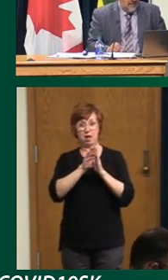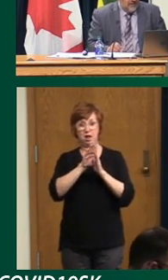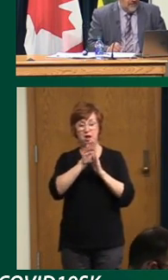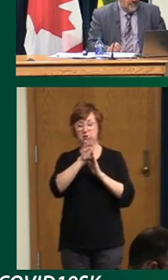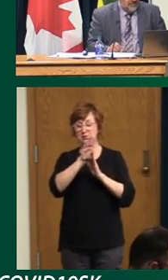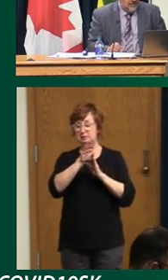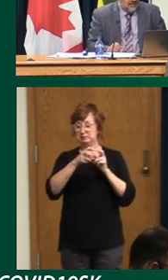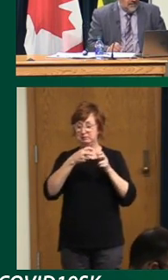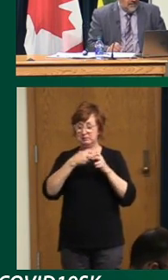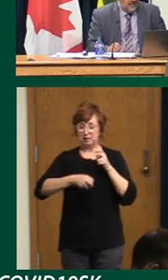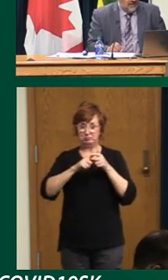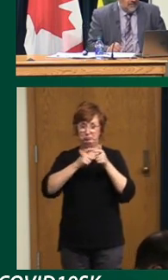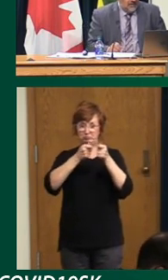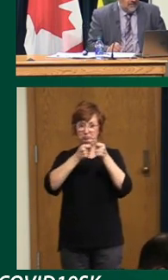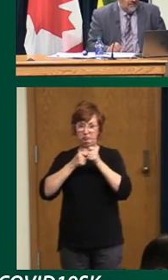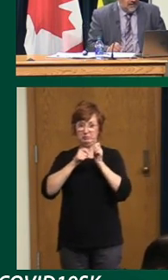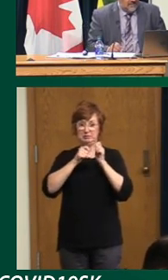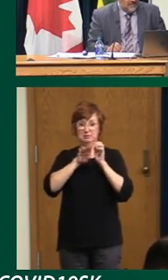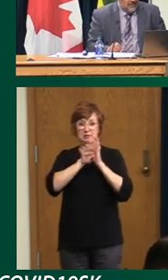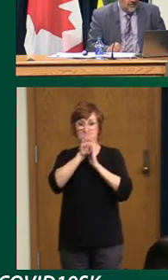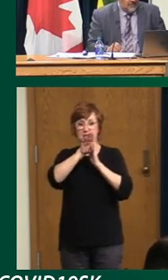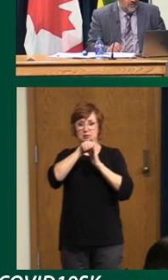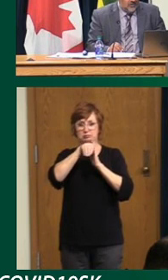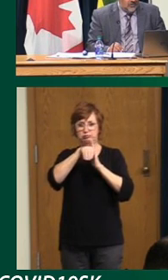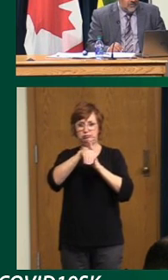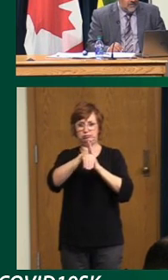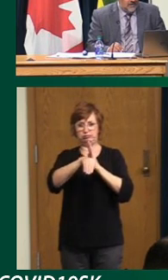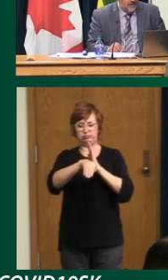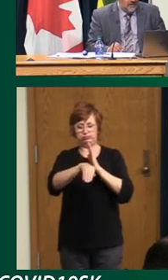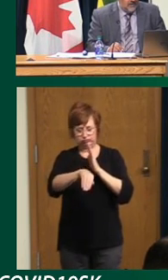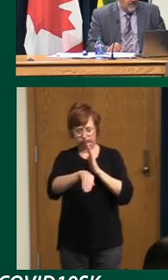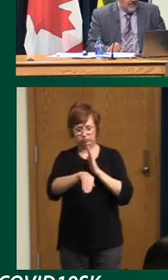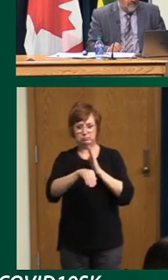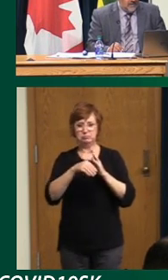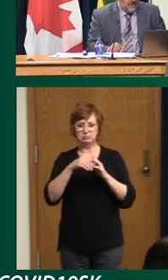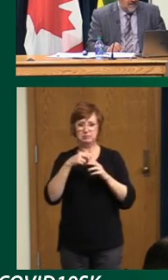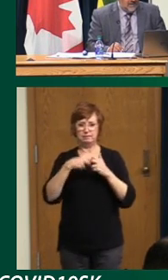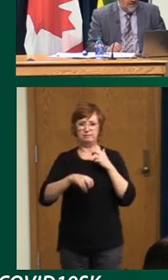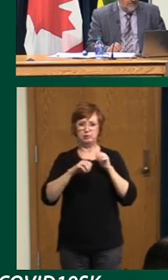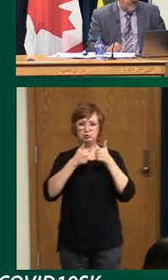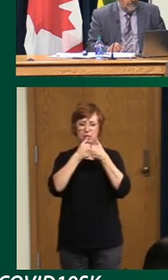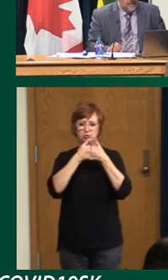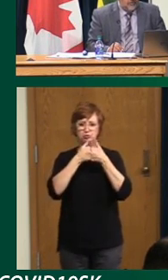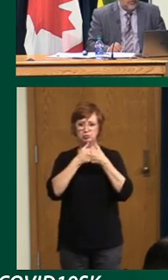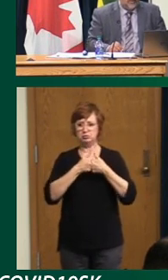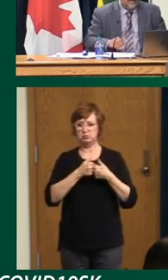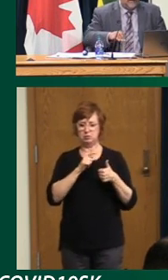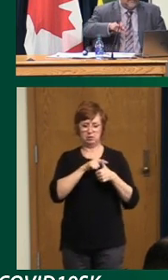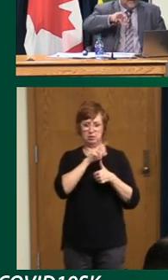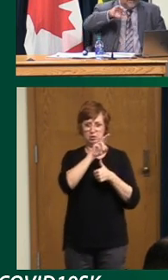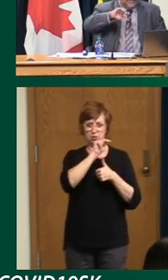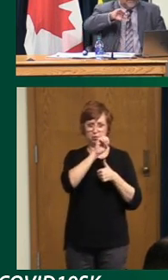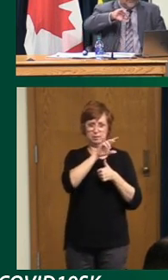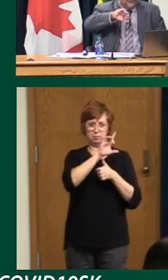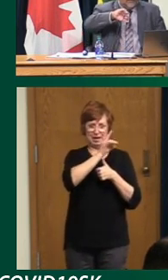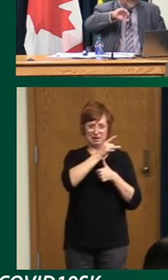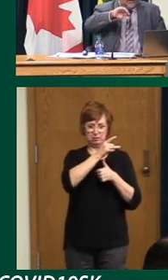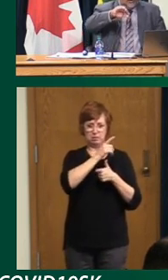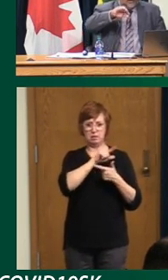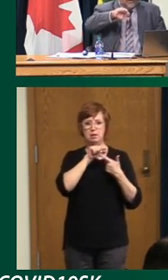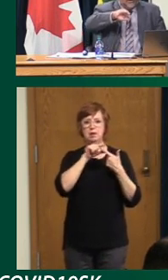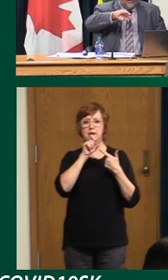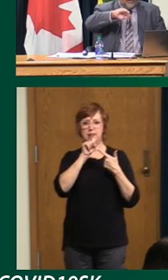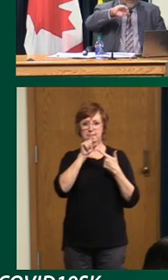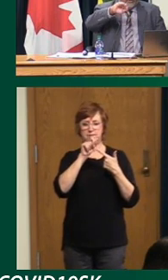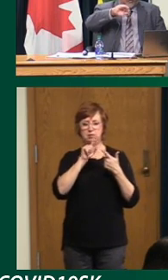you look at these three stars are from November 8, 11, and 14. It does show that